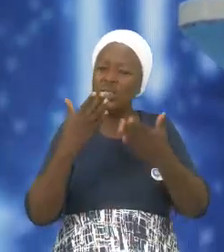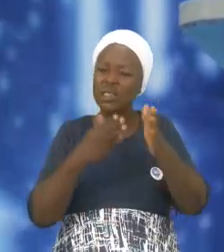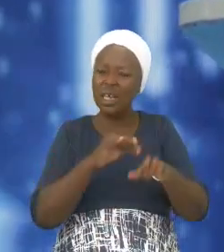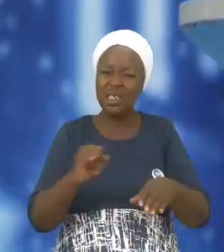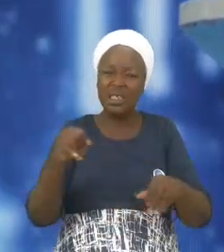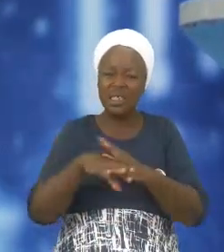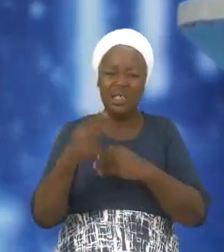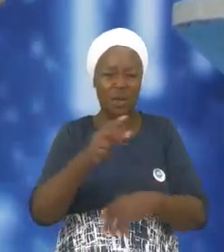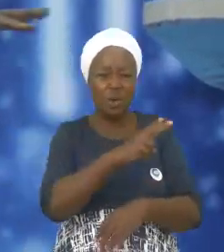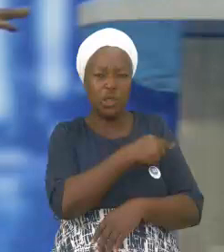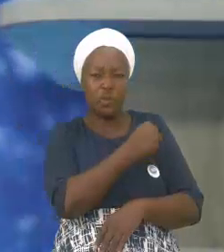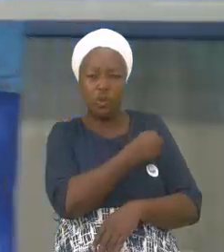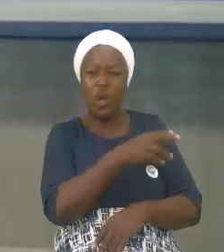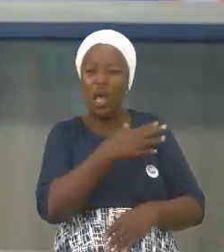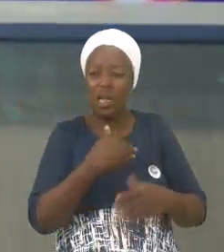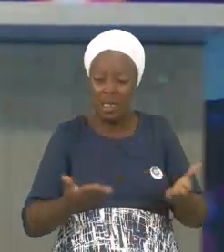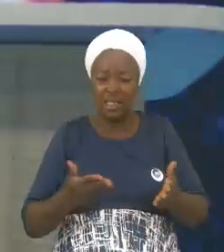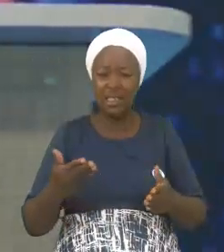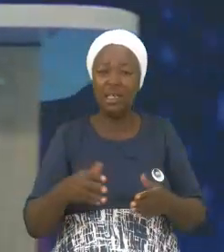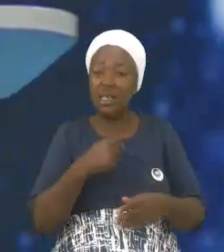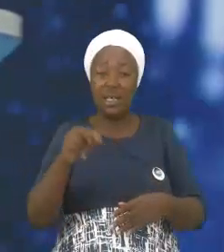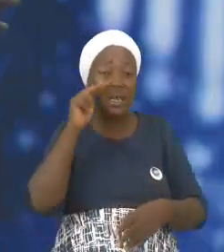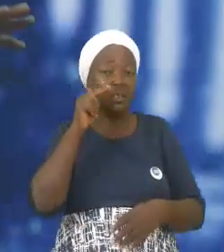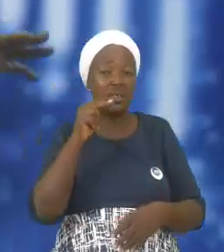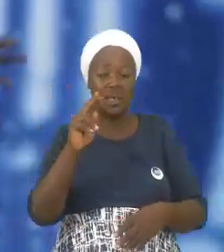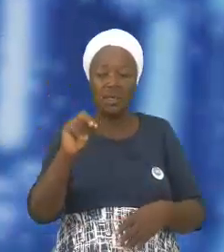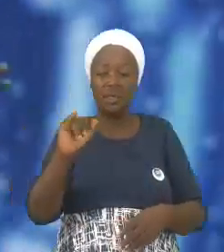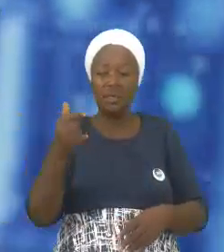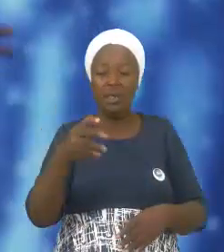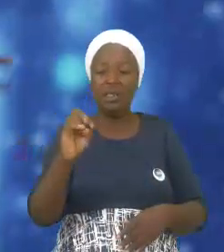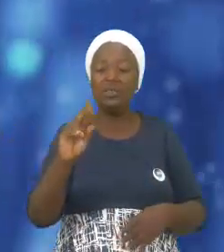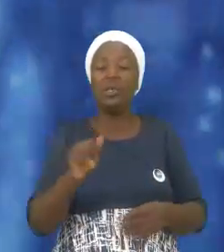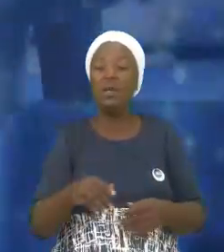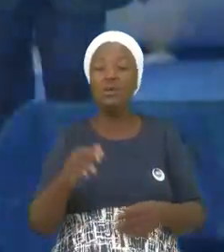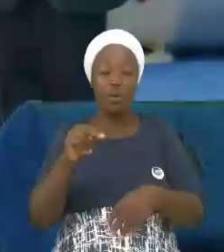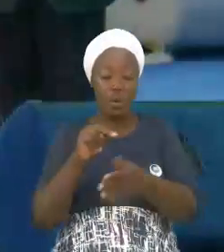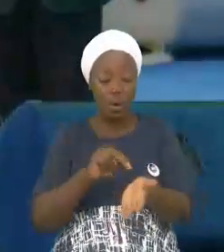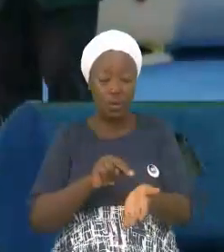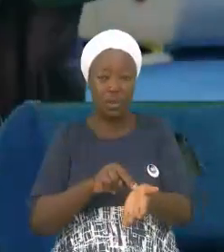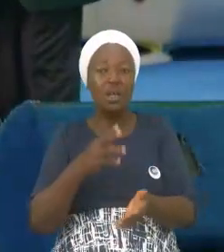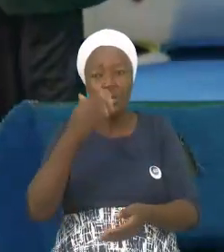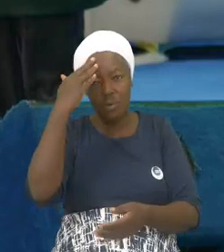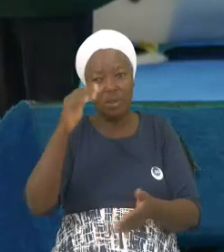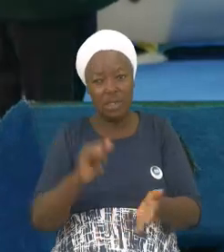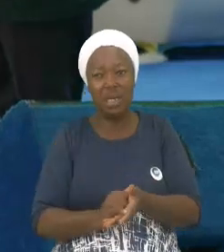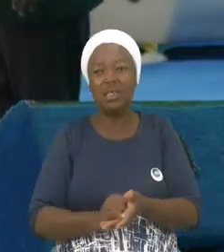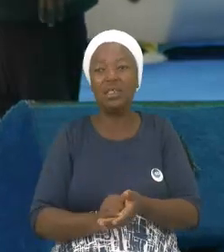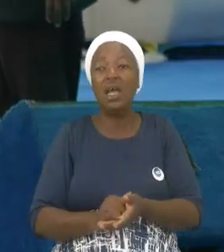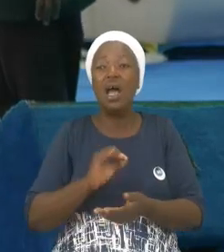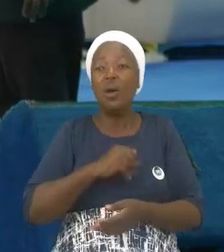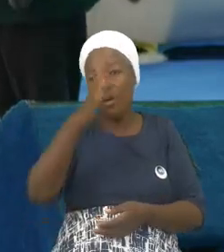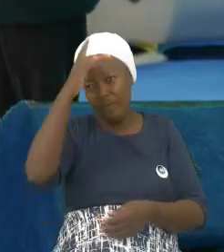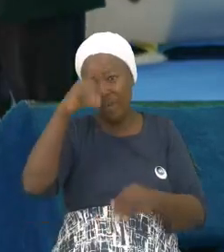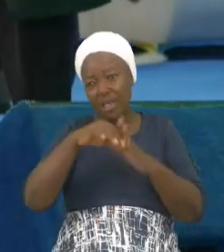the hospital, and a Nigerian nurse knew that I was in town. And that